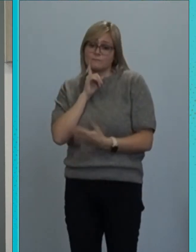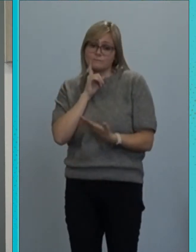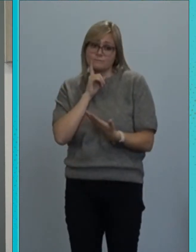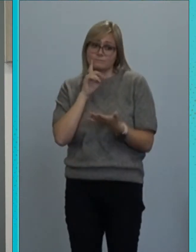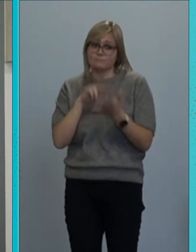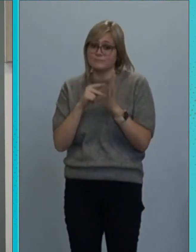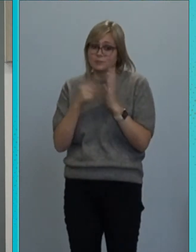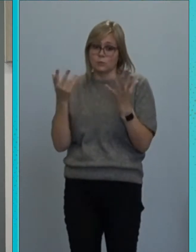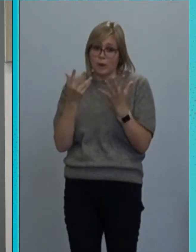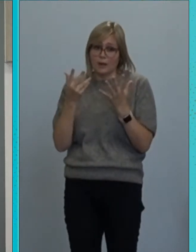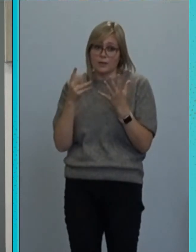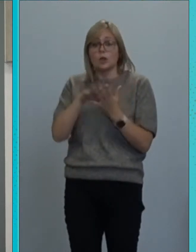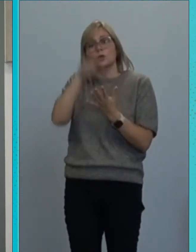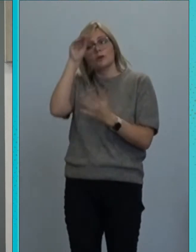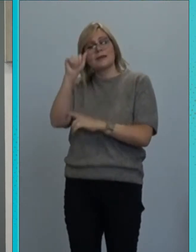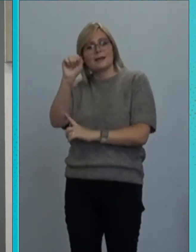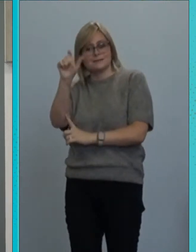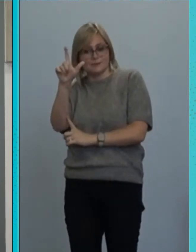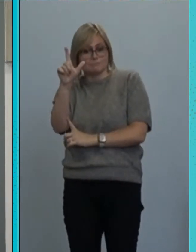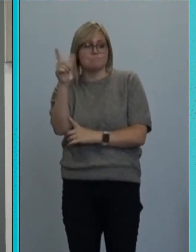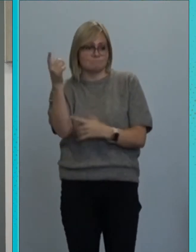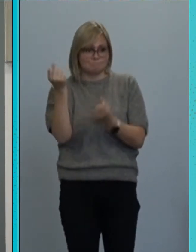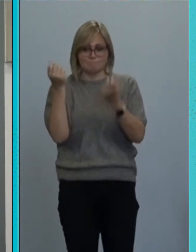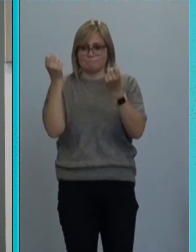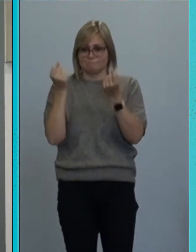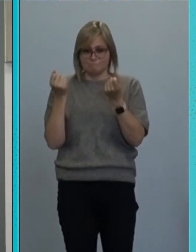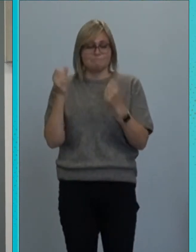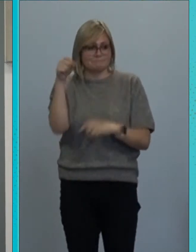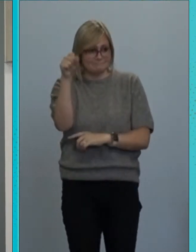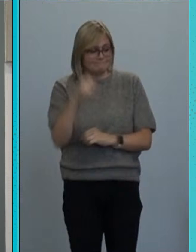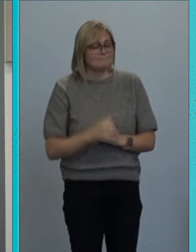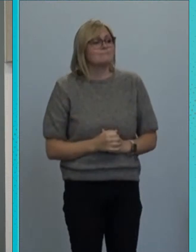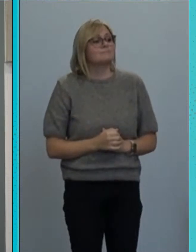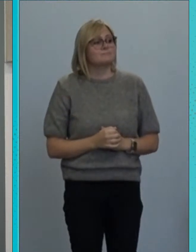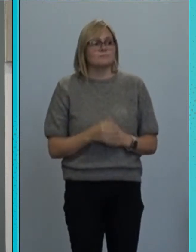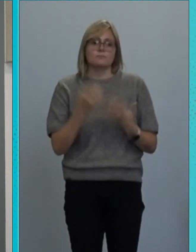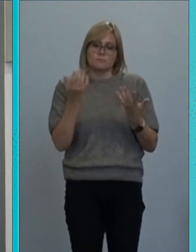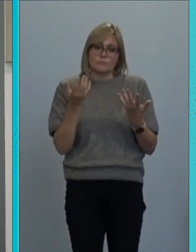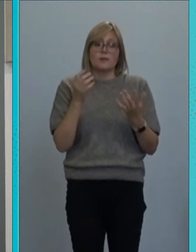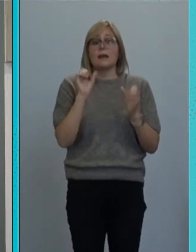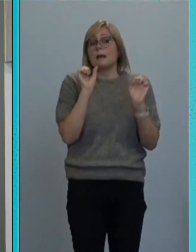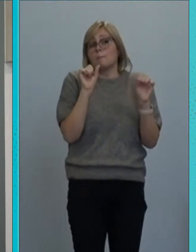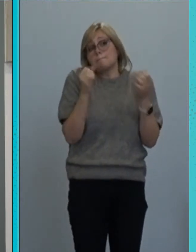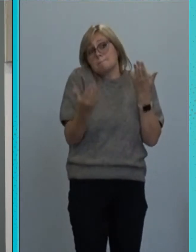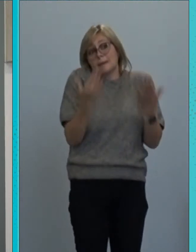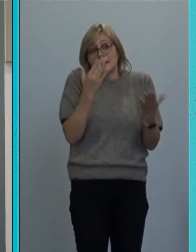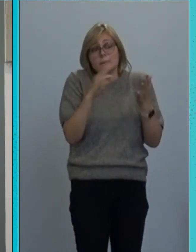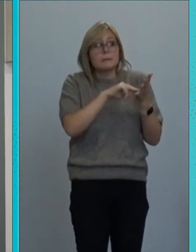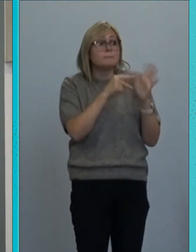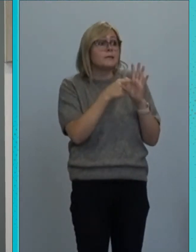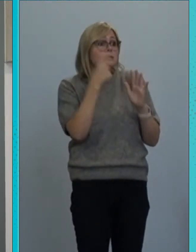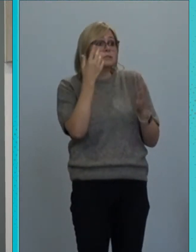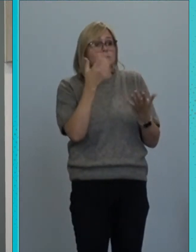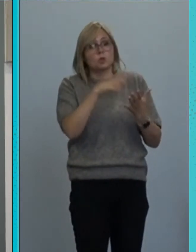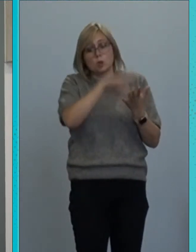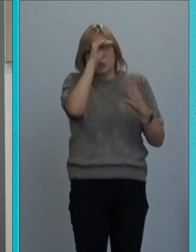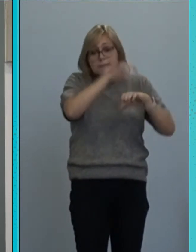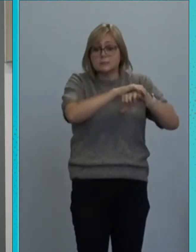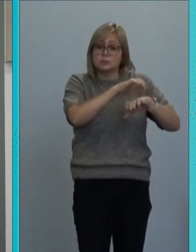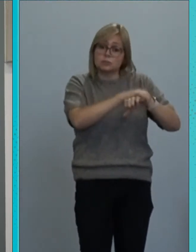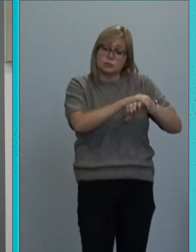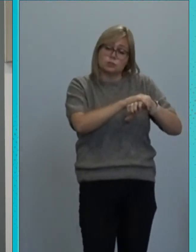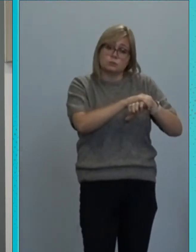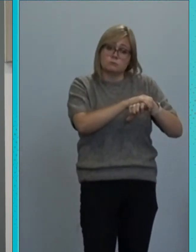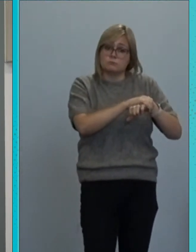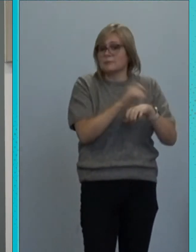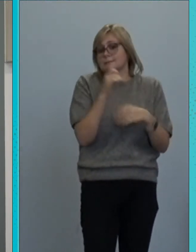means learning American Sign Language, ASL. It could also mean learning English.